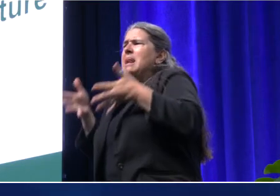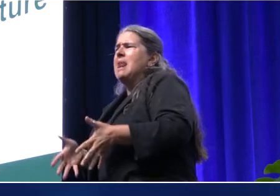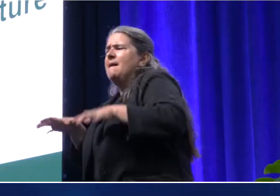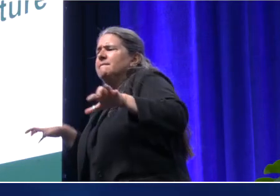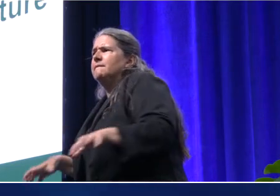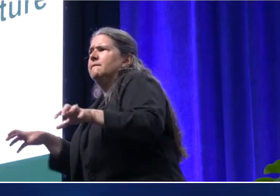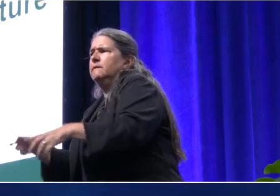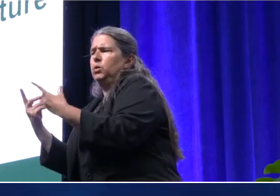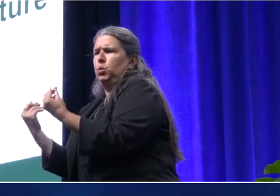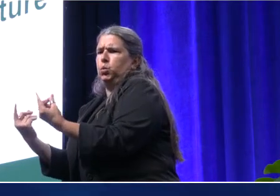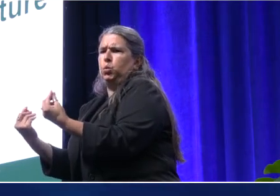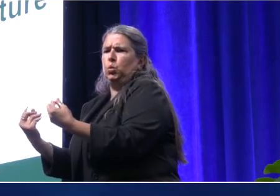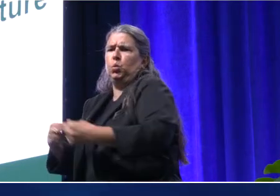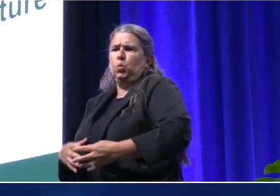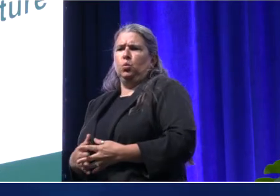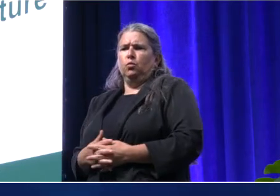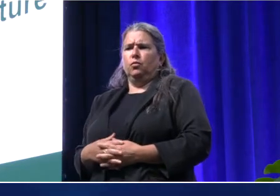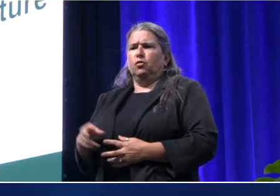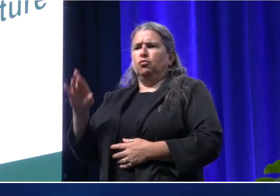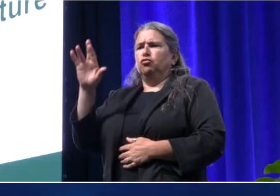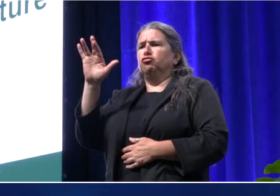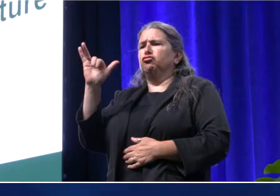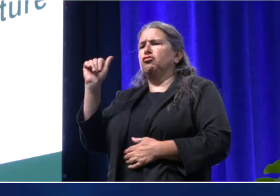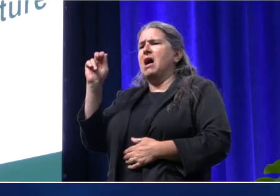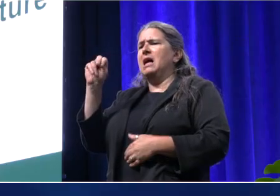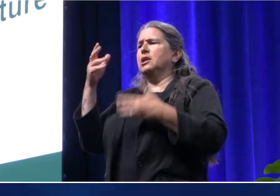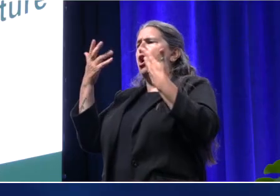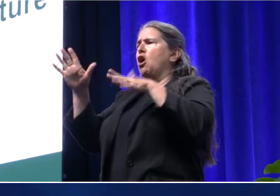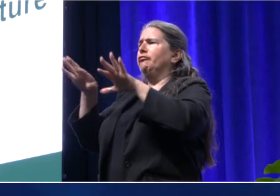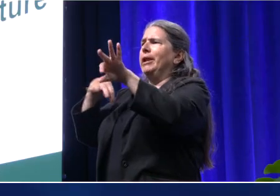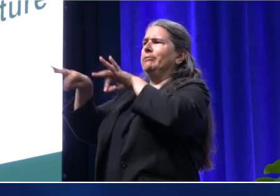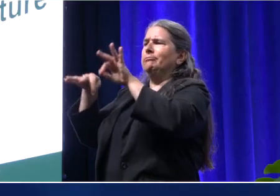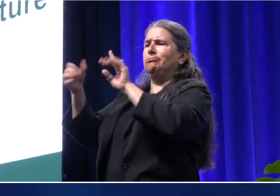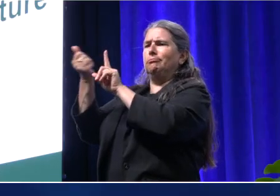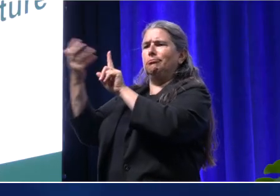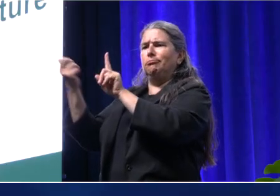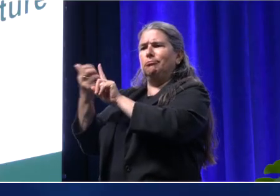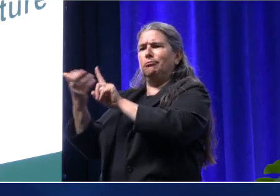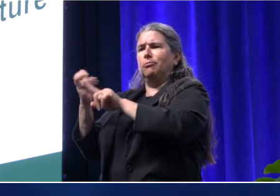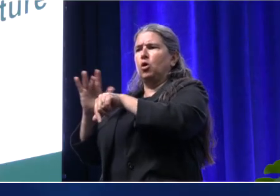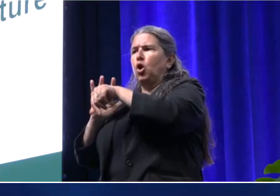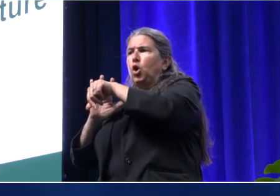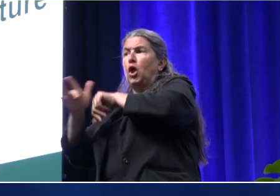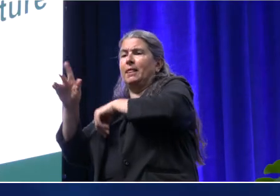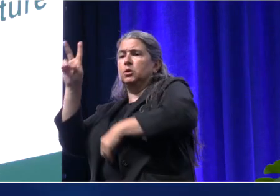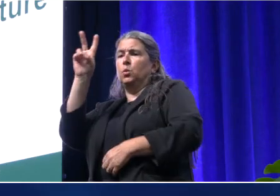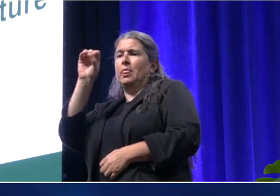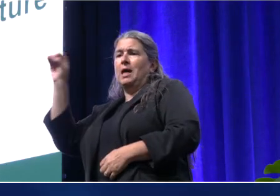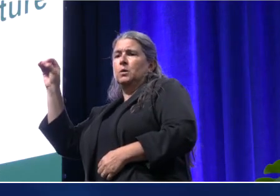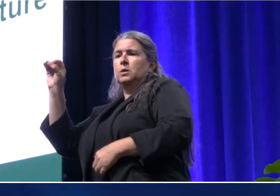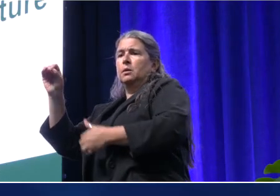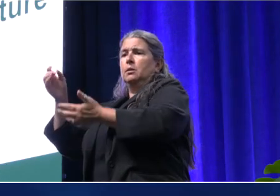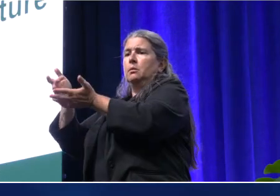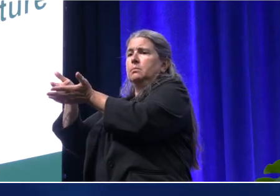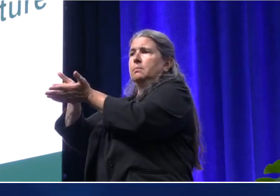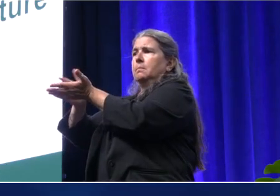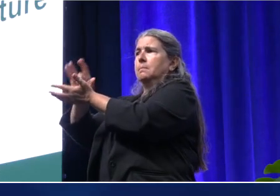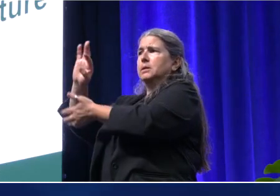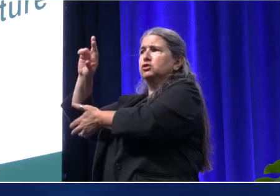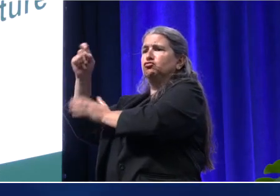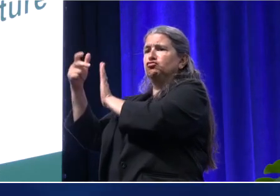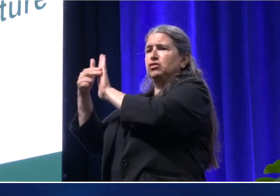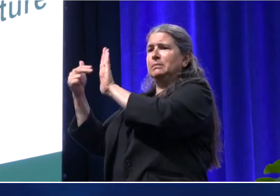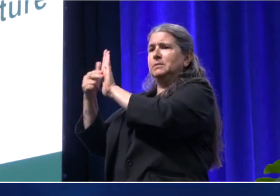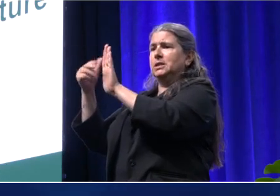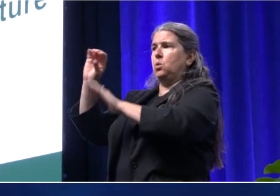of this earlier today, but in the early 2000s, we had prescription opioids. There was a crackdown on pills and prescribers.